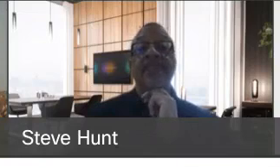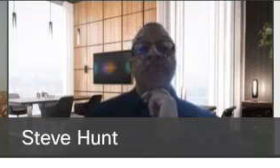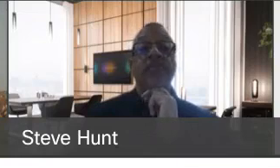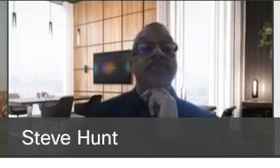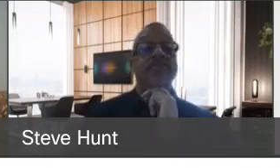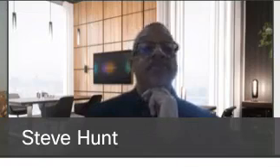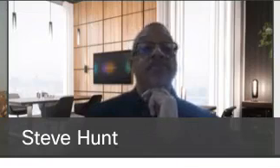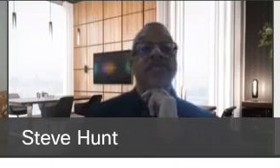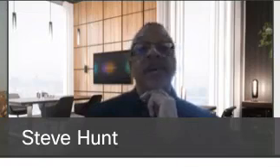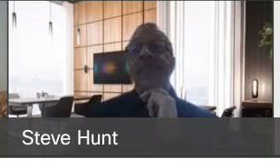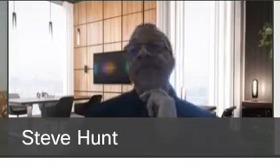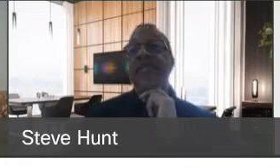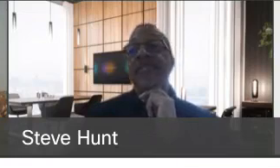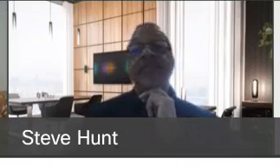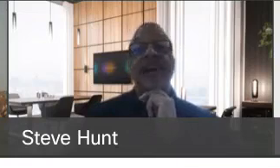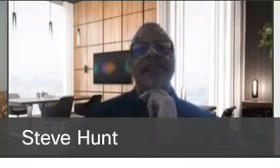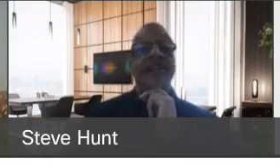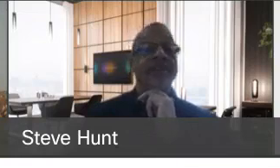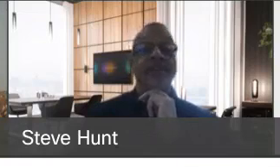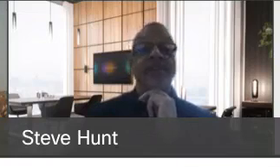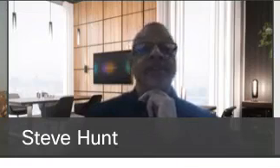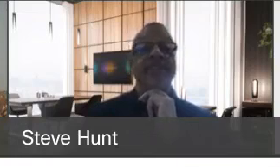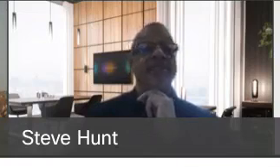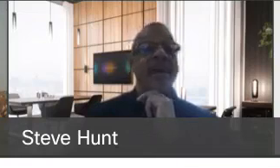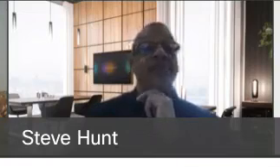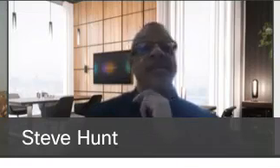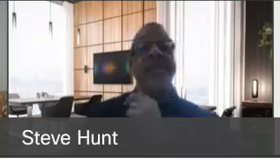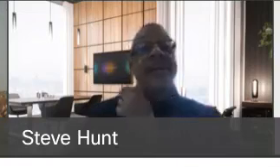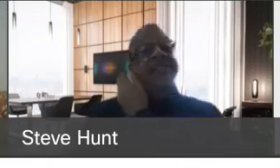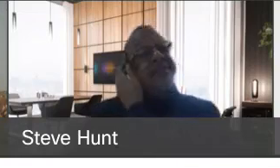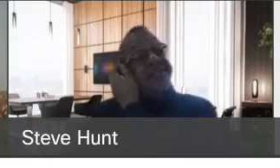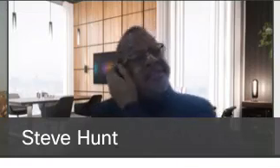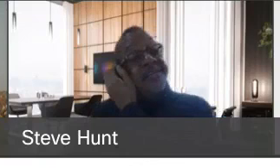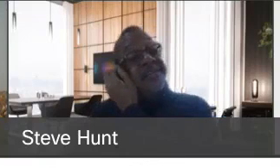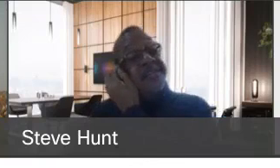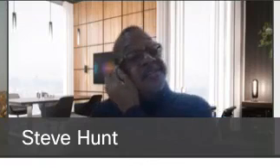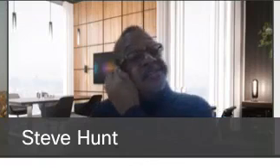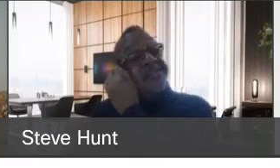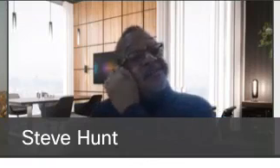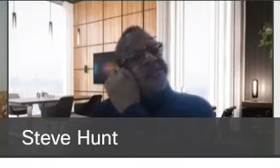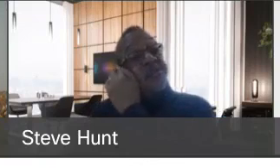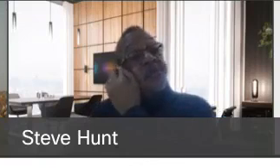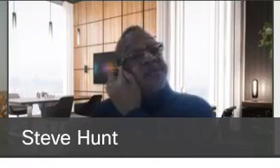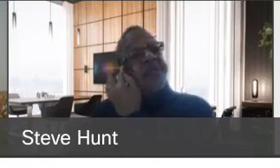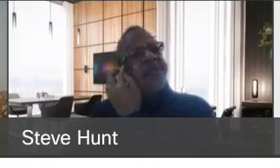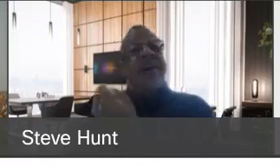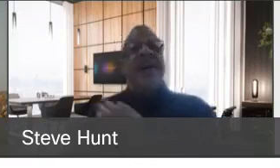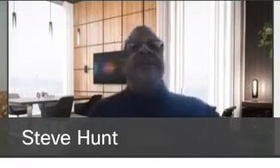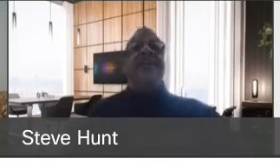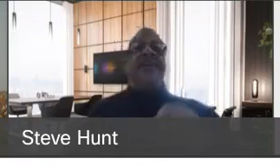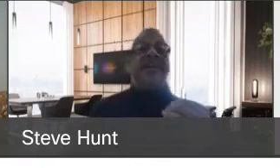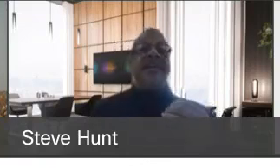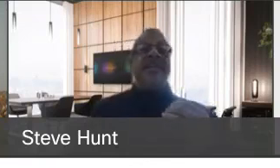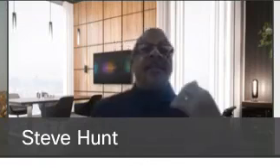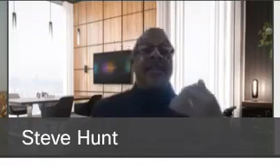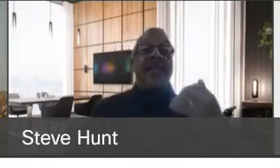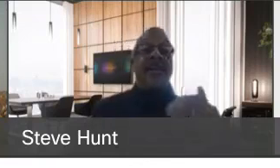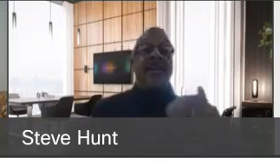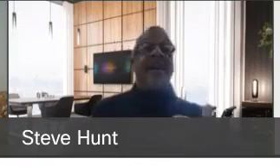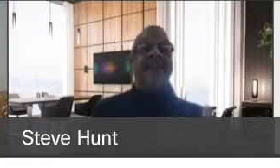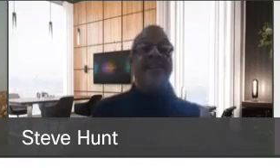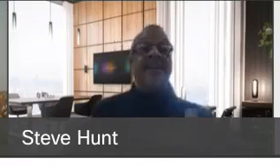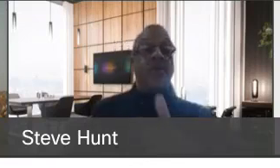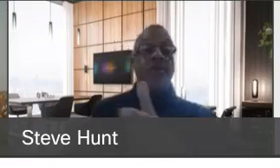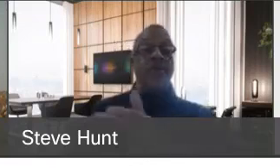as a group, some of us, if not as many of us as possible, get out there and just tell the story and provide the level